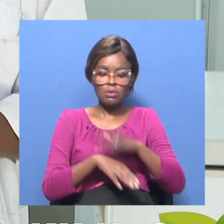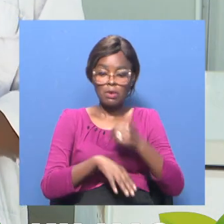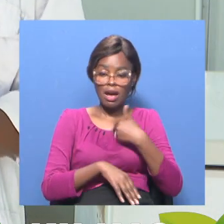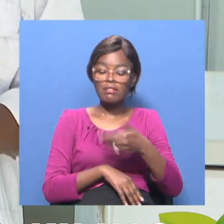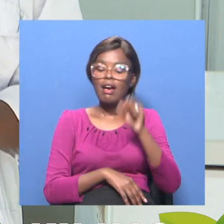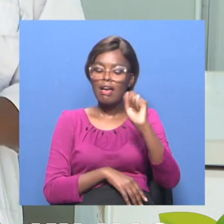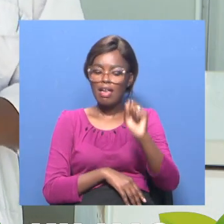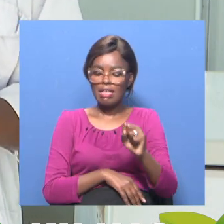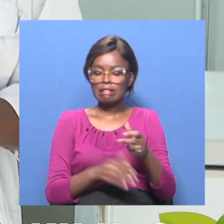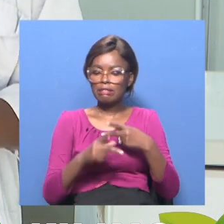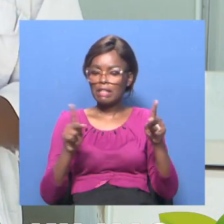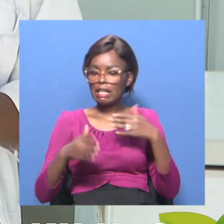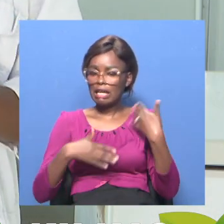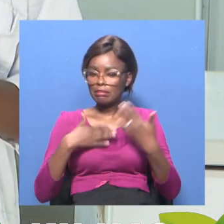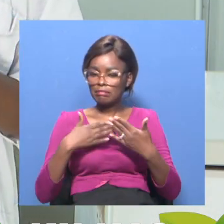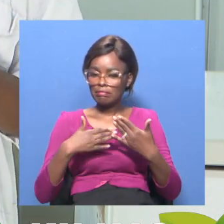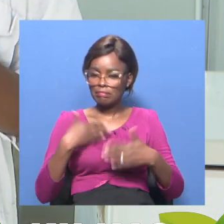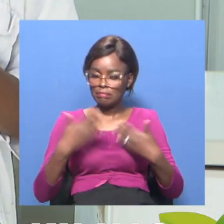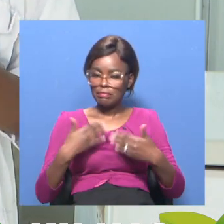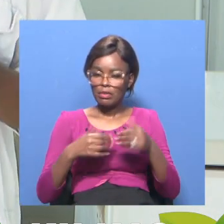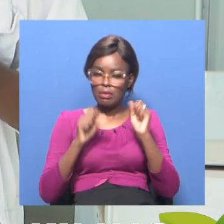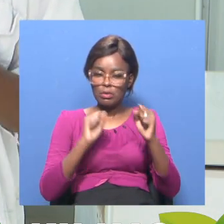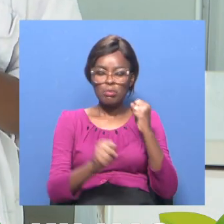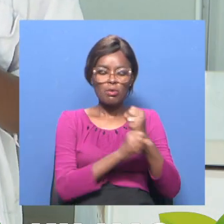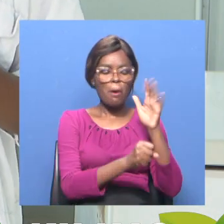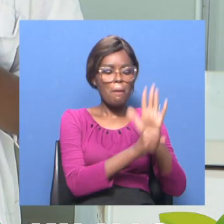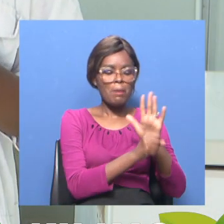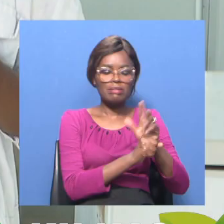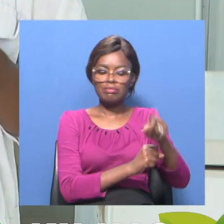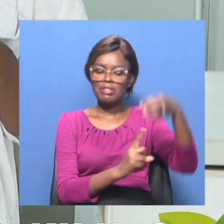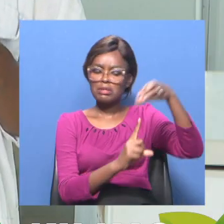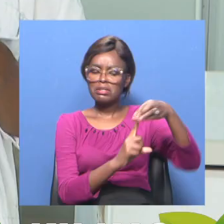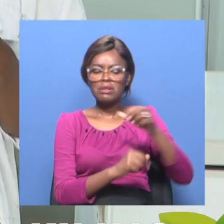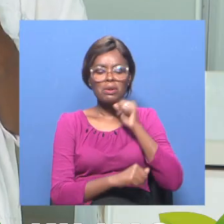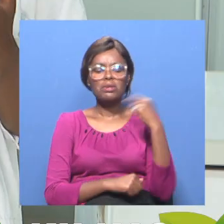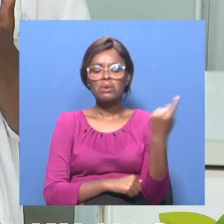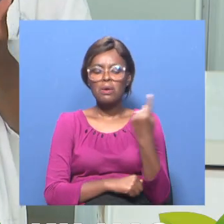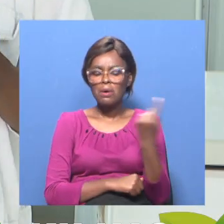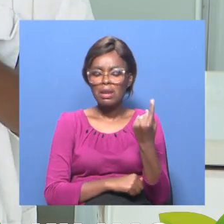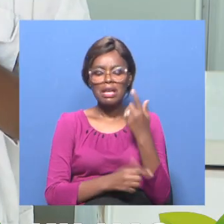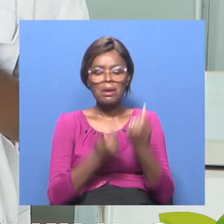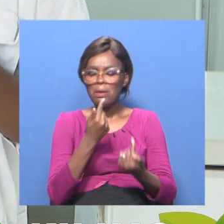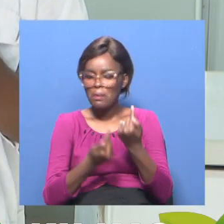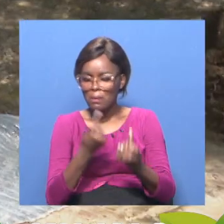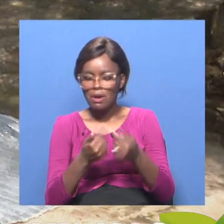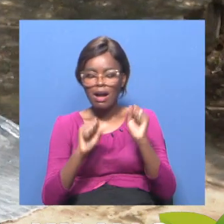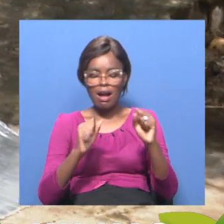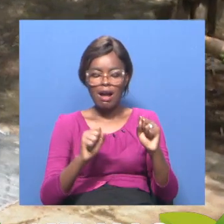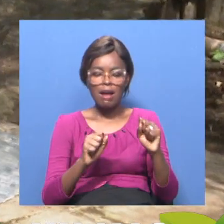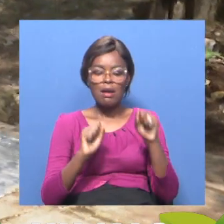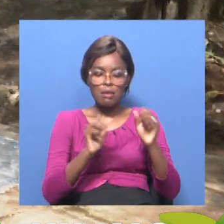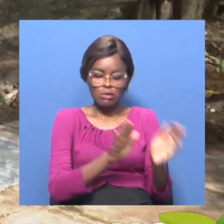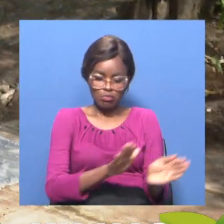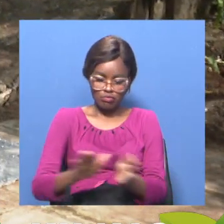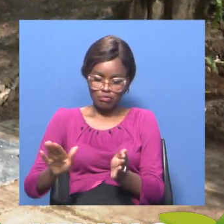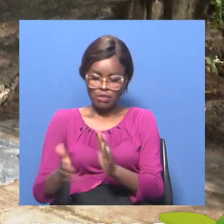it's very interesting that you can do a lot with the mushroom. You don't have to just make it fresh. You can always preserve